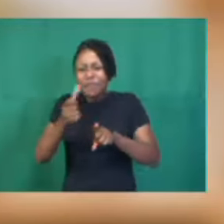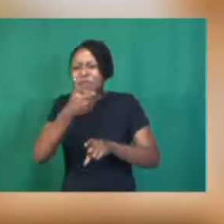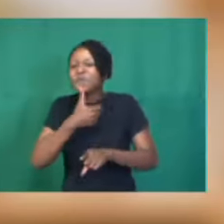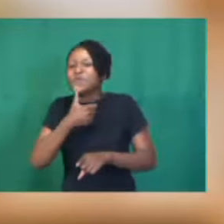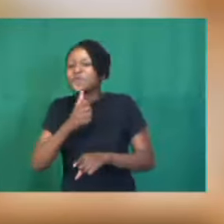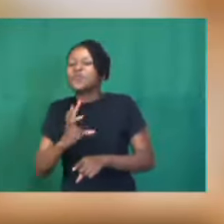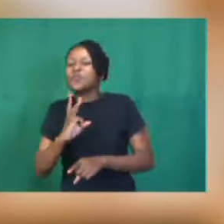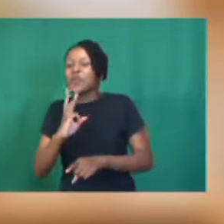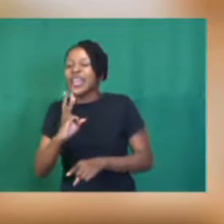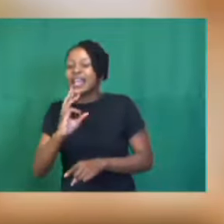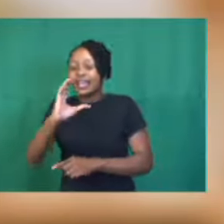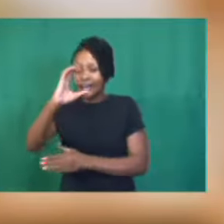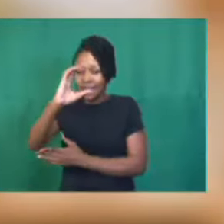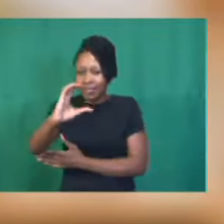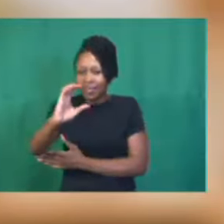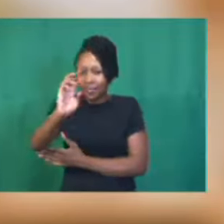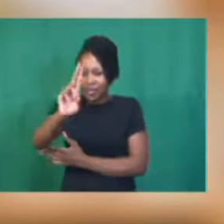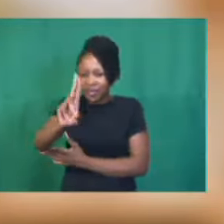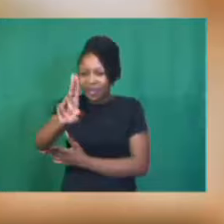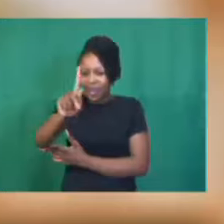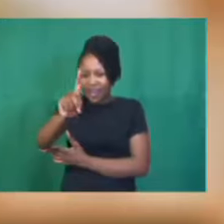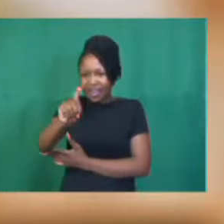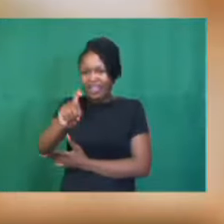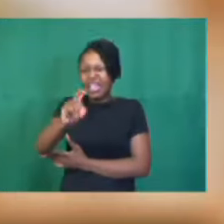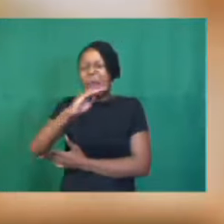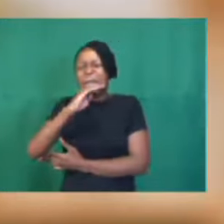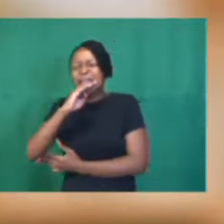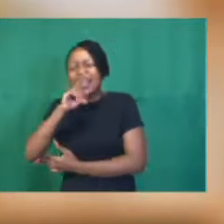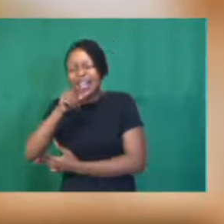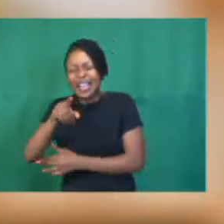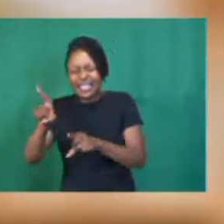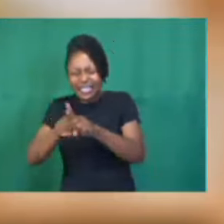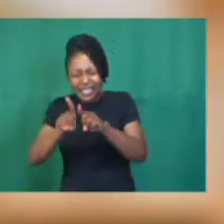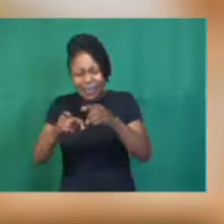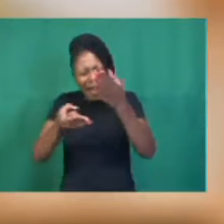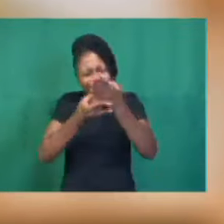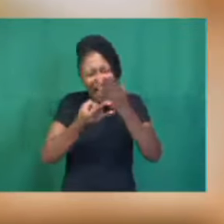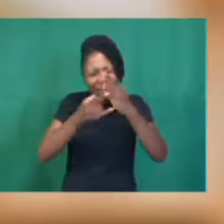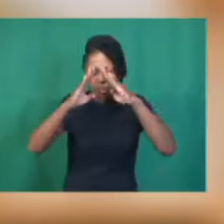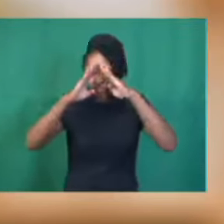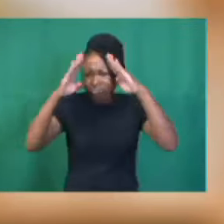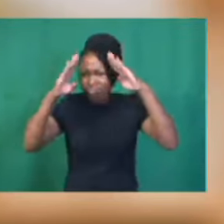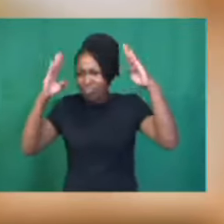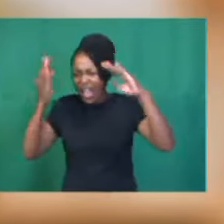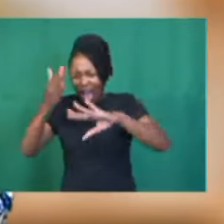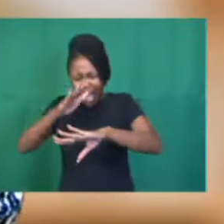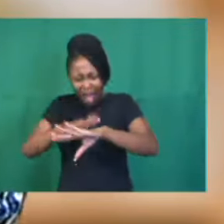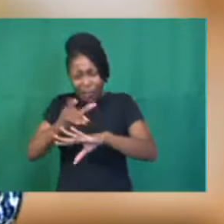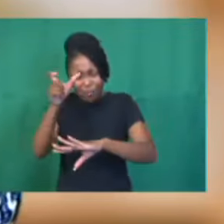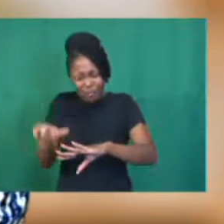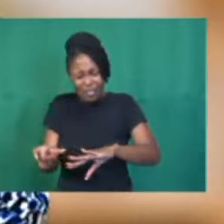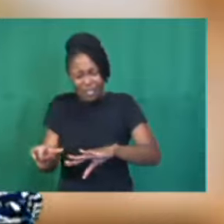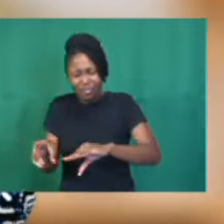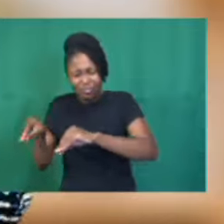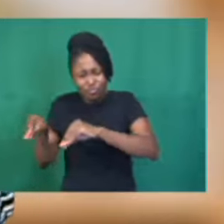us a picture of how the writer was actually moving. It's especially